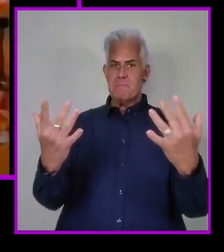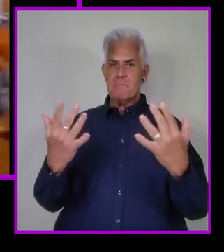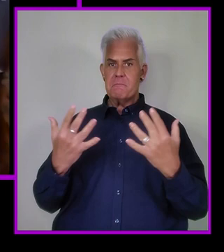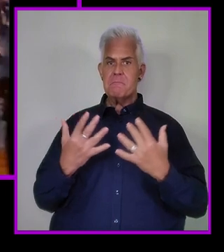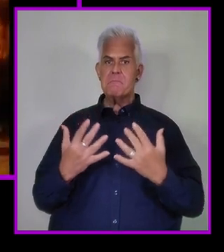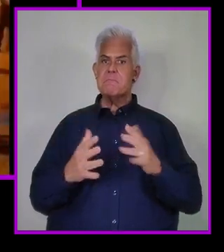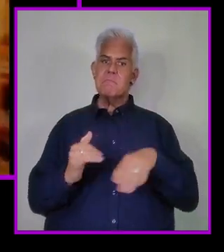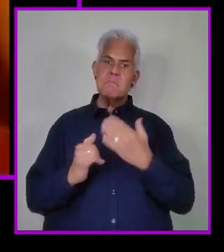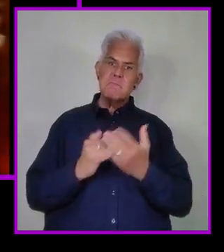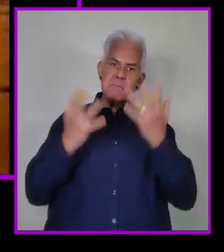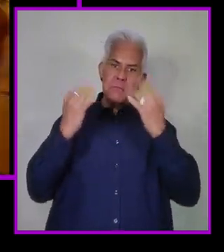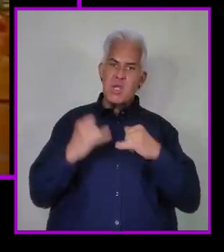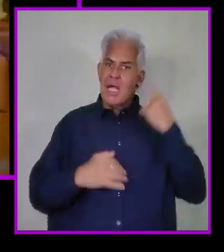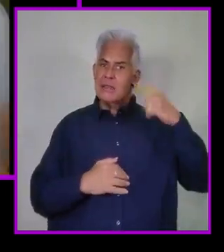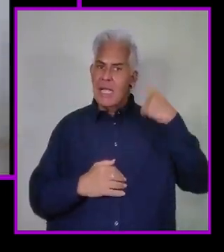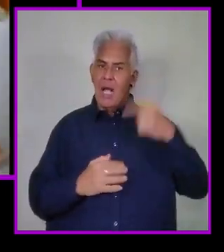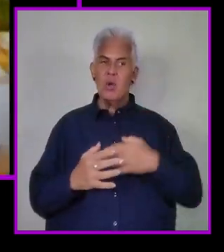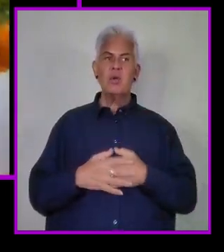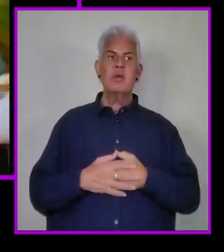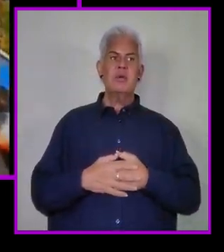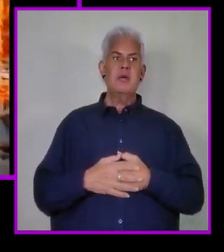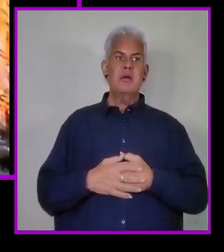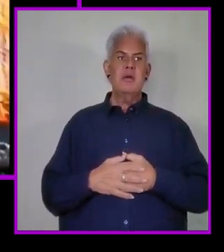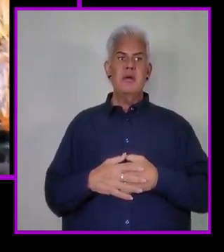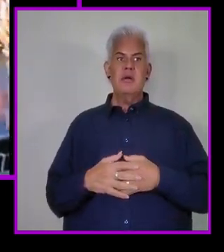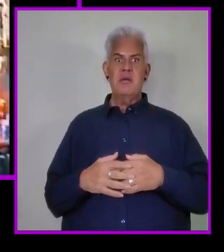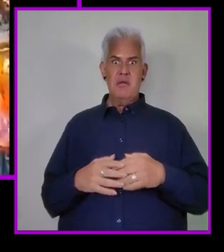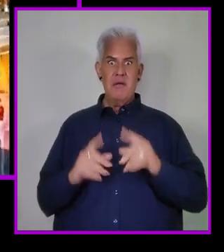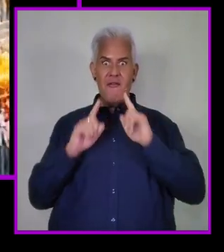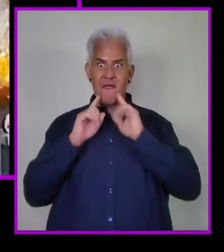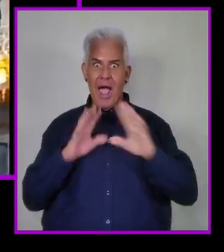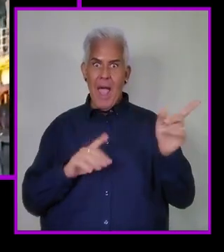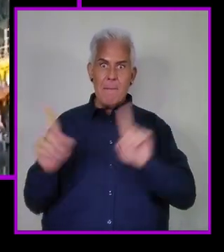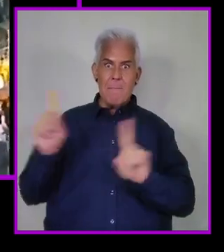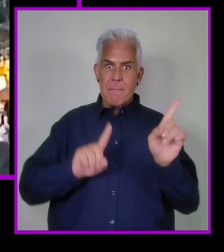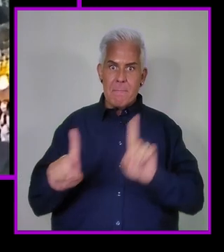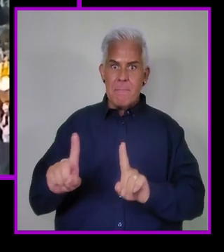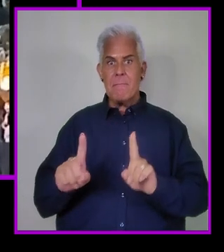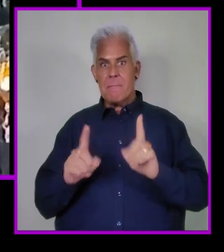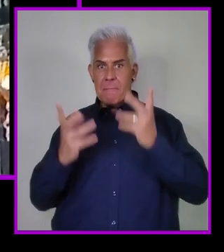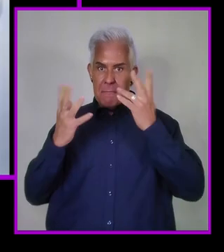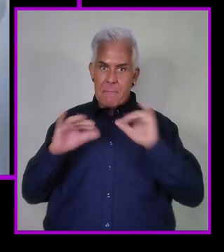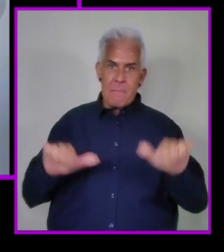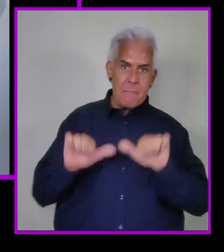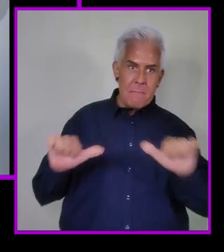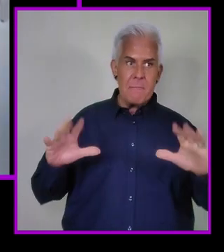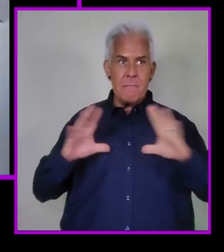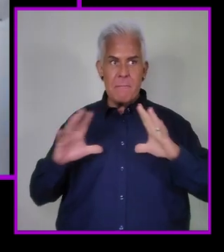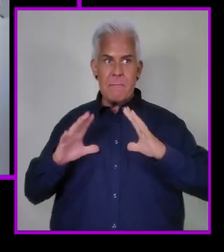final sound checks were coming to an end. And the stars began to arrive too, to check out their arrangements and to get themselves